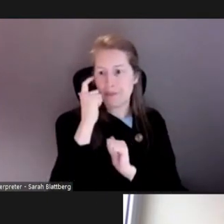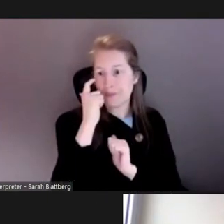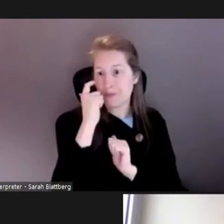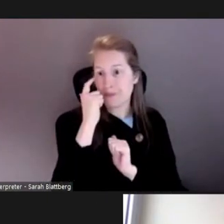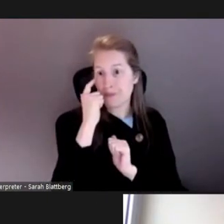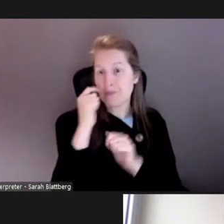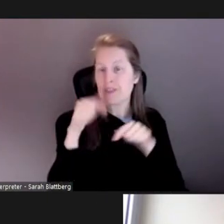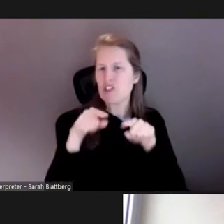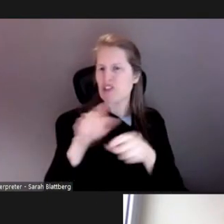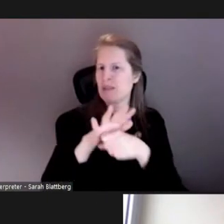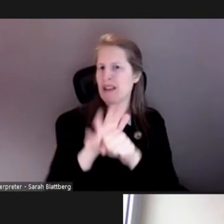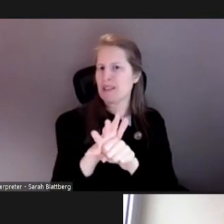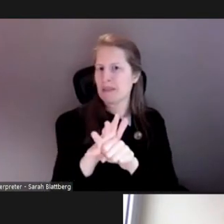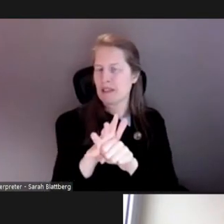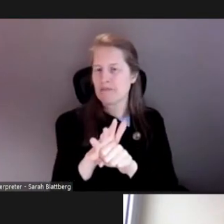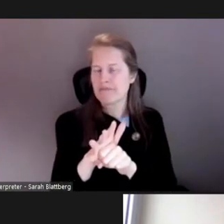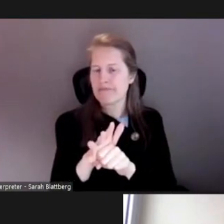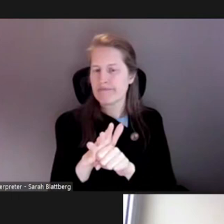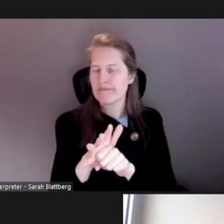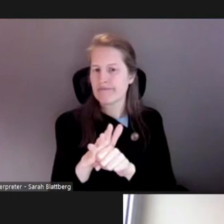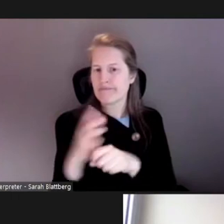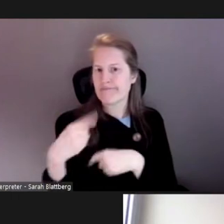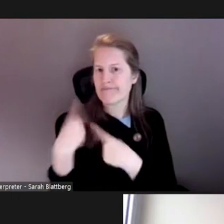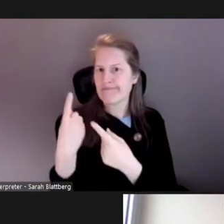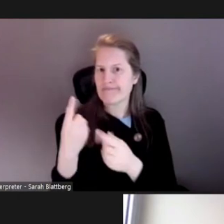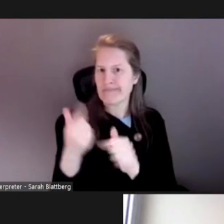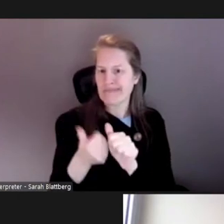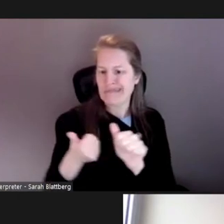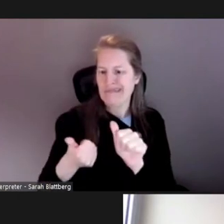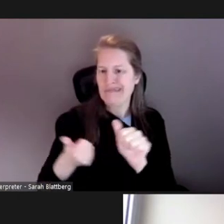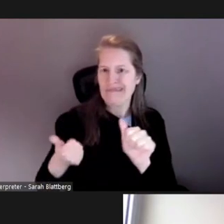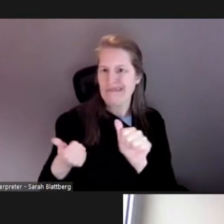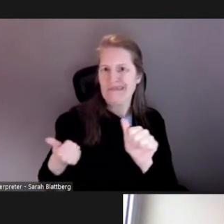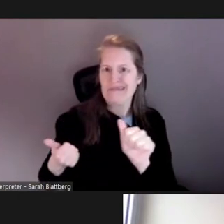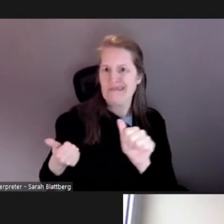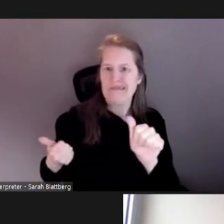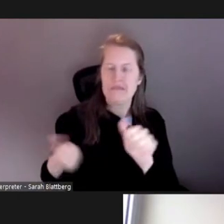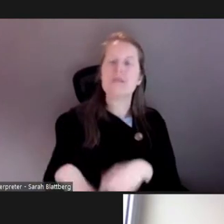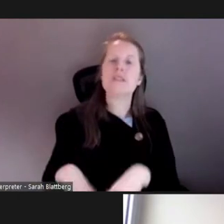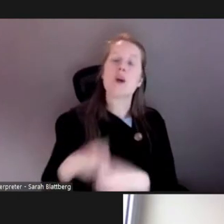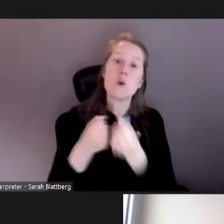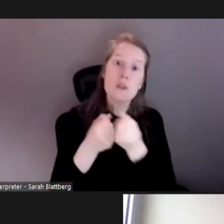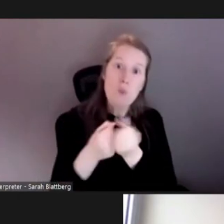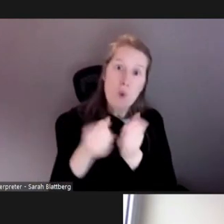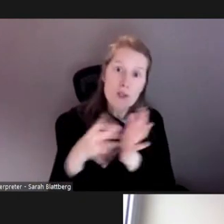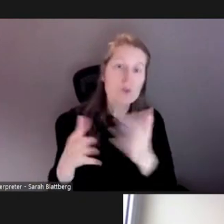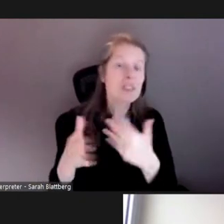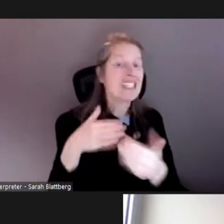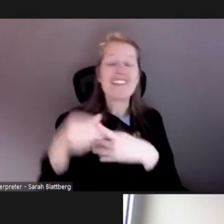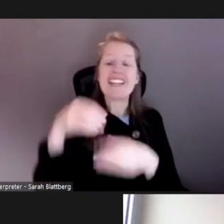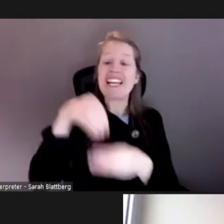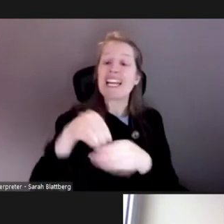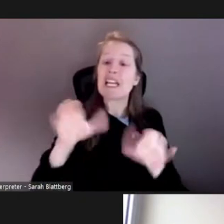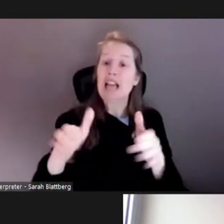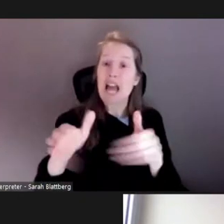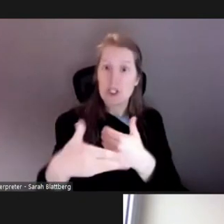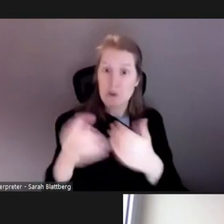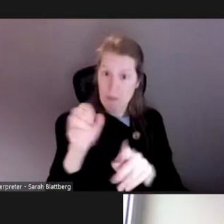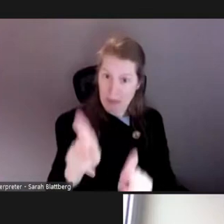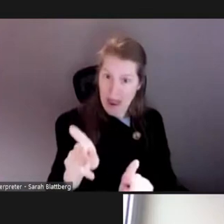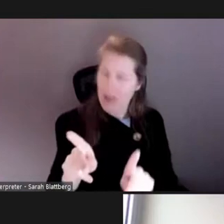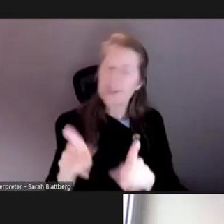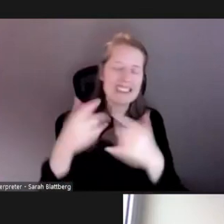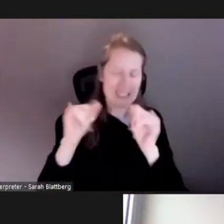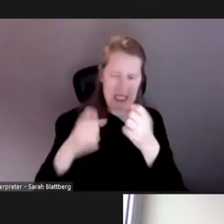height of the pandemic. So continuing to support students, even though they go back to school, to make sure that they